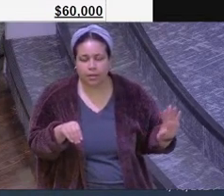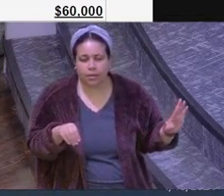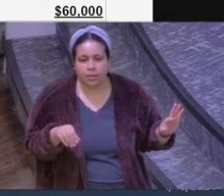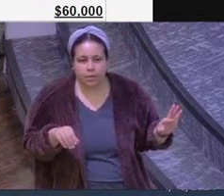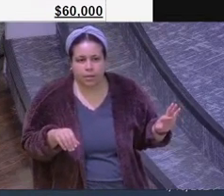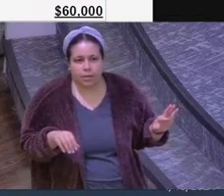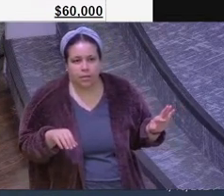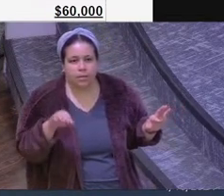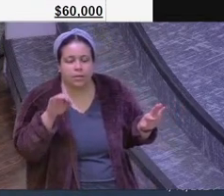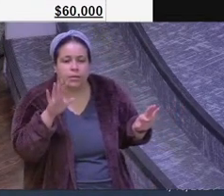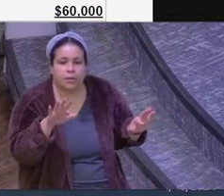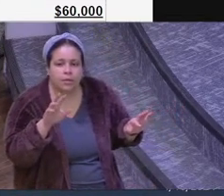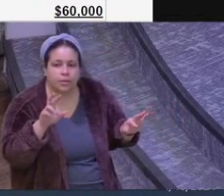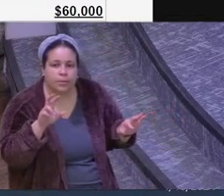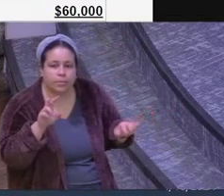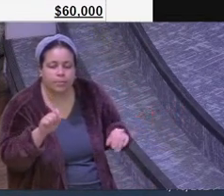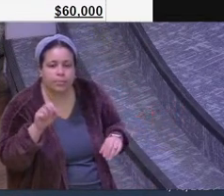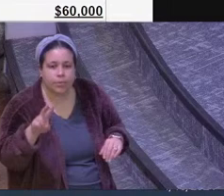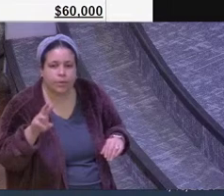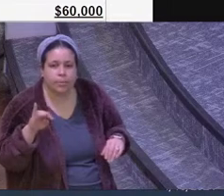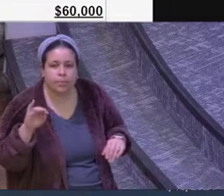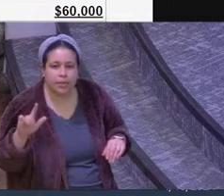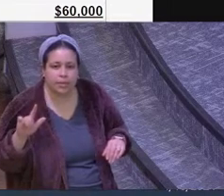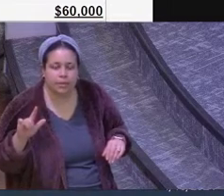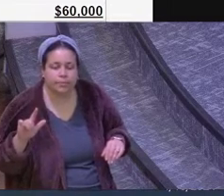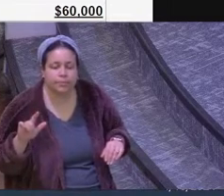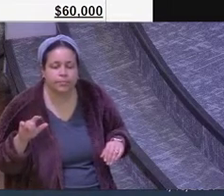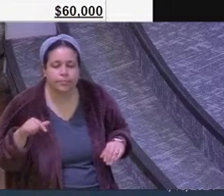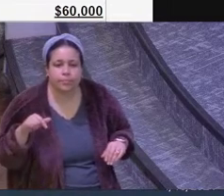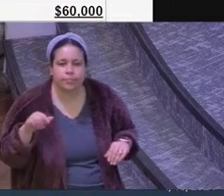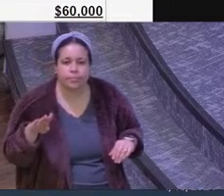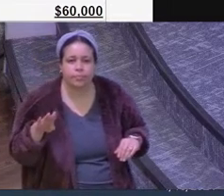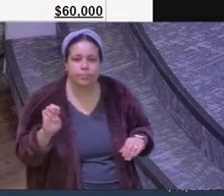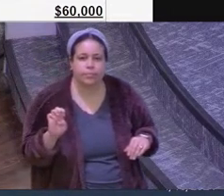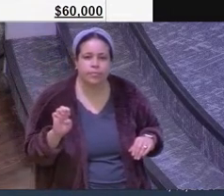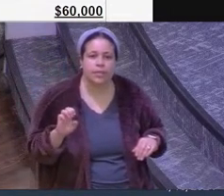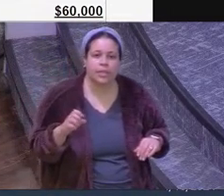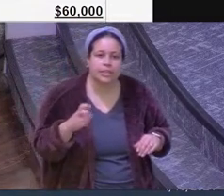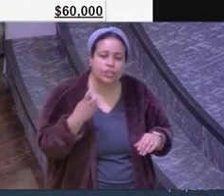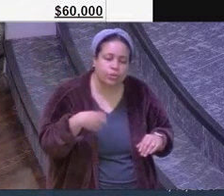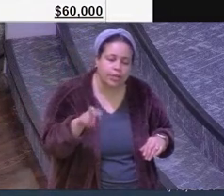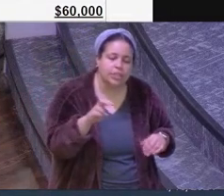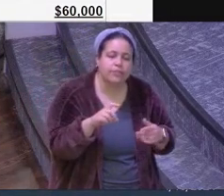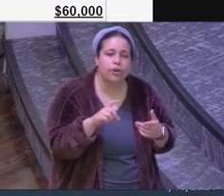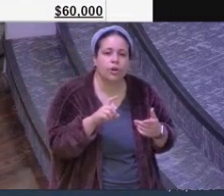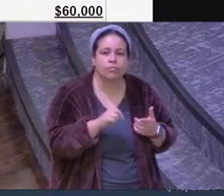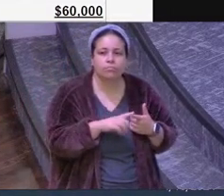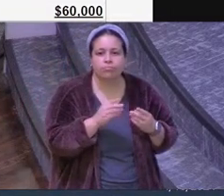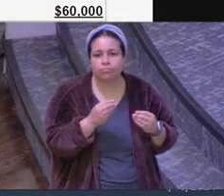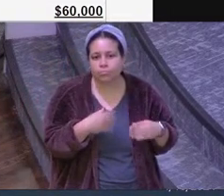million in QBE. Other sales tax revenue is the recording transfer fees when property exchanges hands. We've